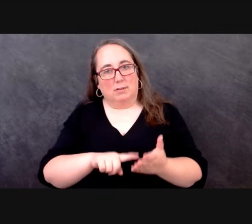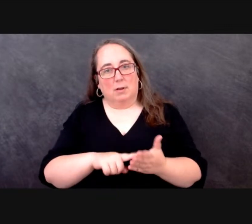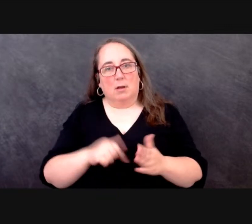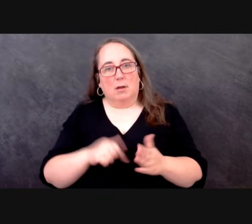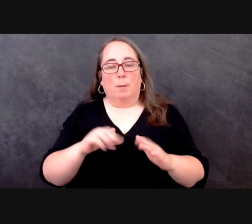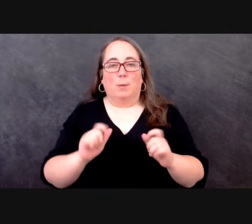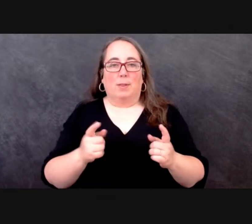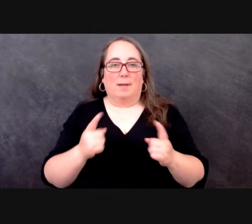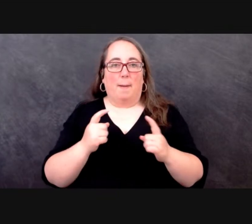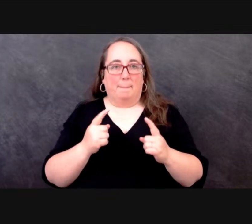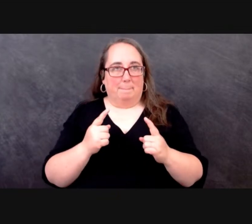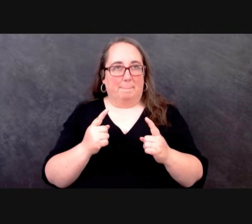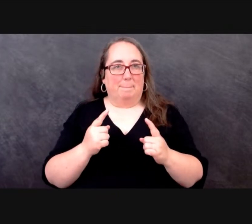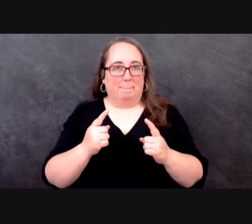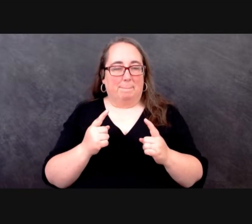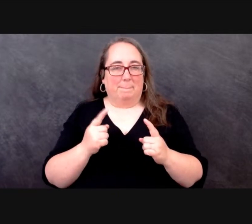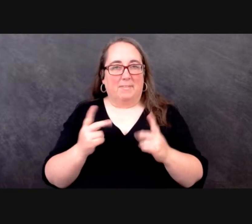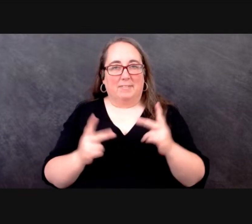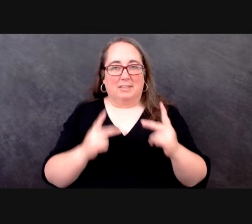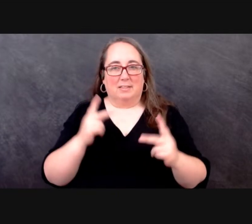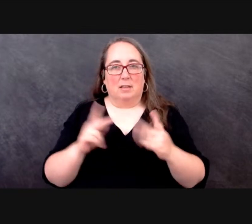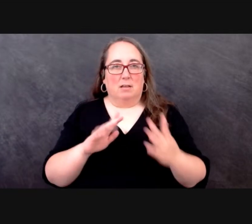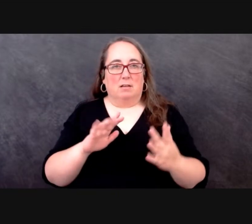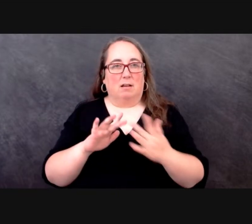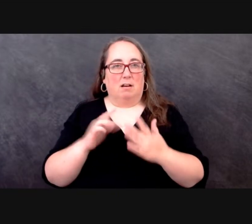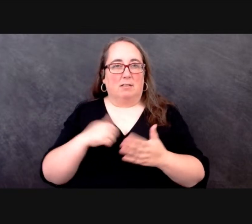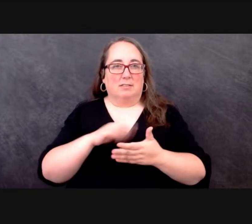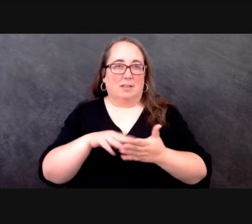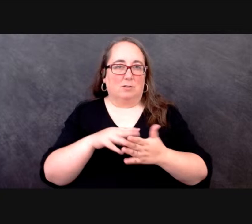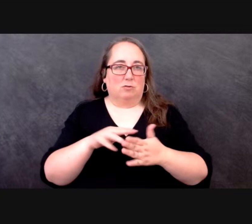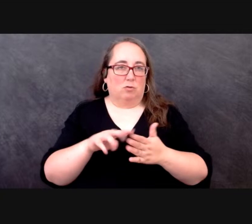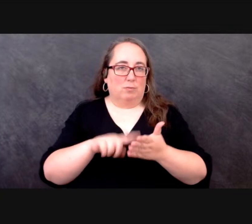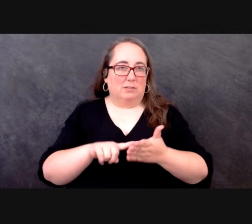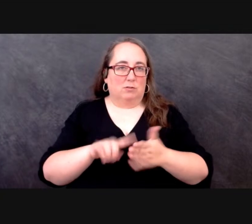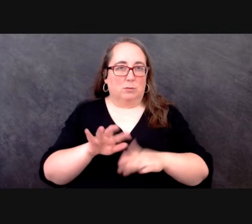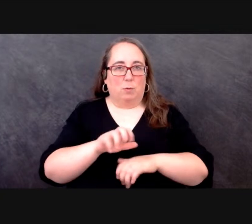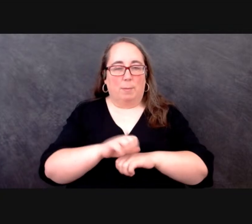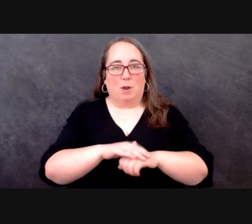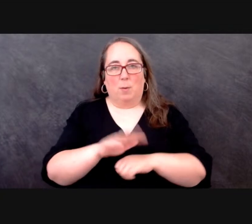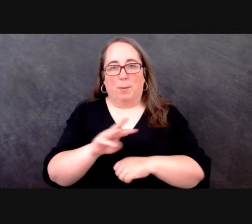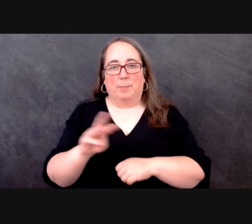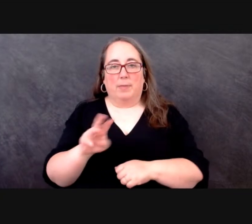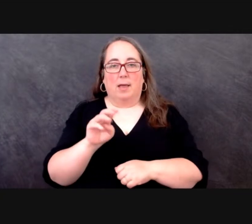come and check us out. You can contact us and schedule a research appointment on our website,